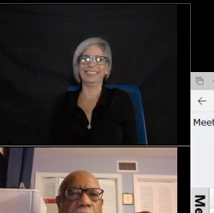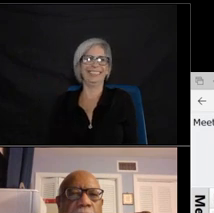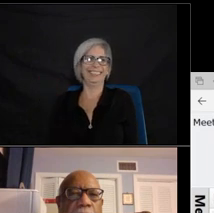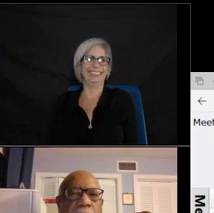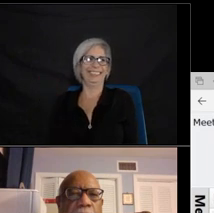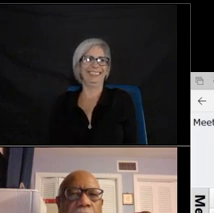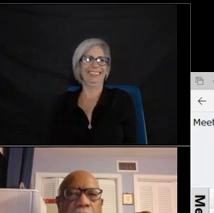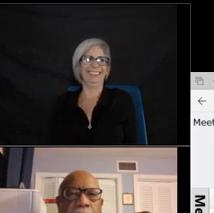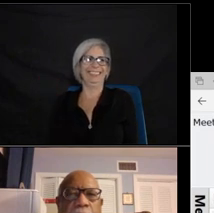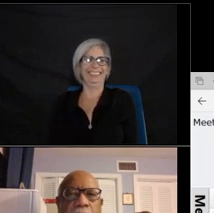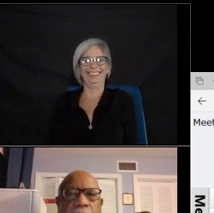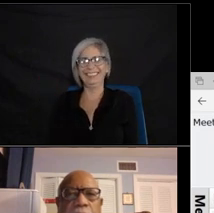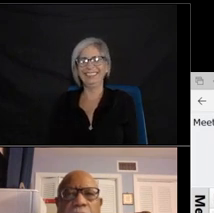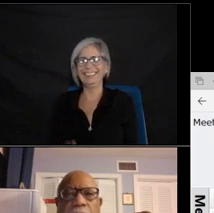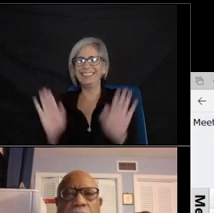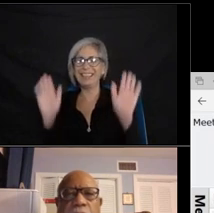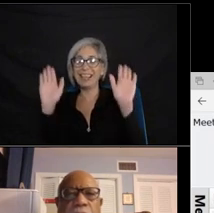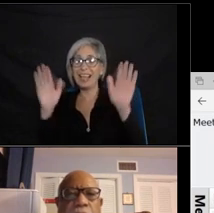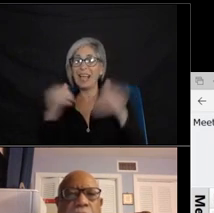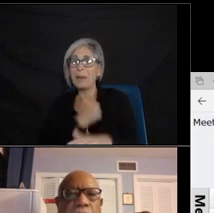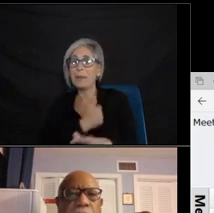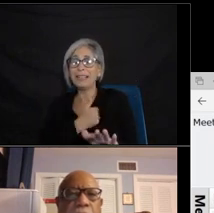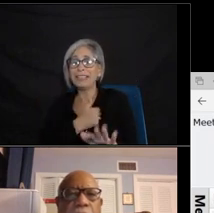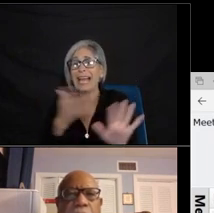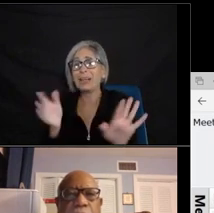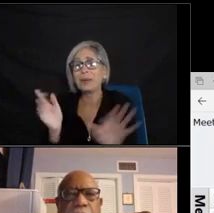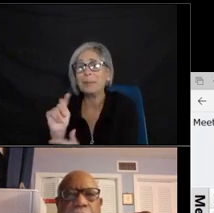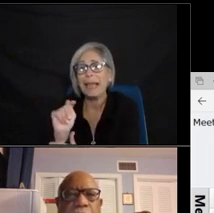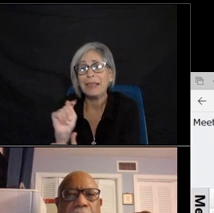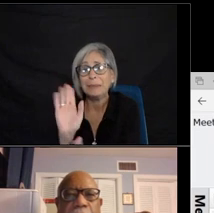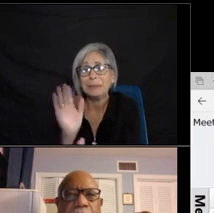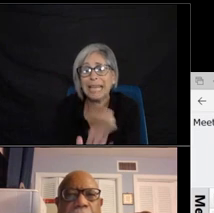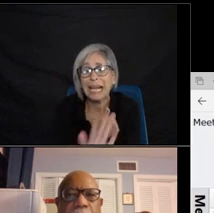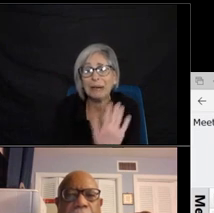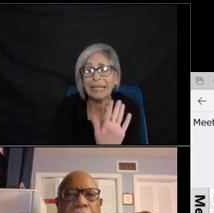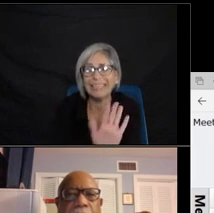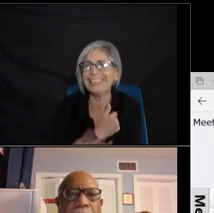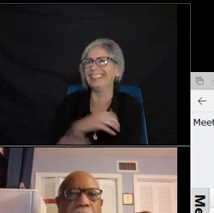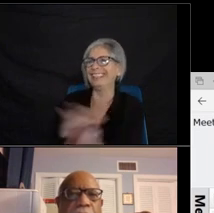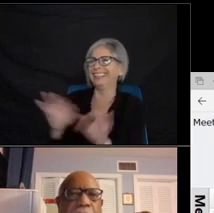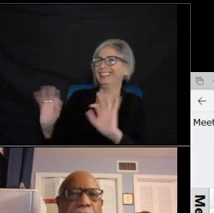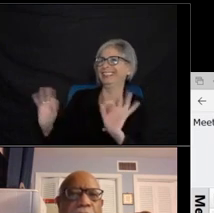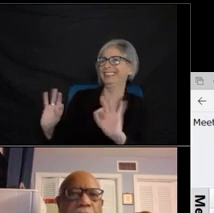Mayor, I apologize. I could take a little personal break. No worries.